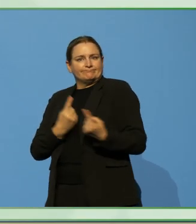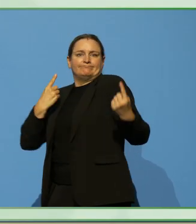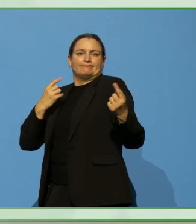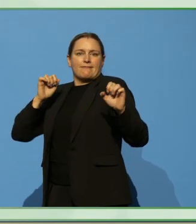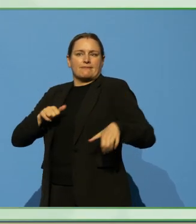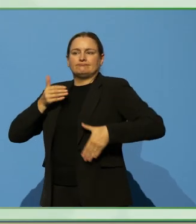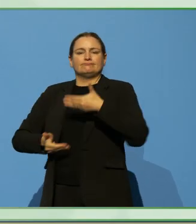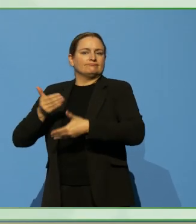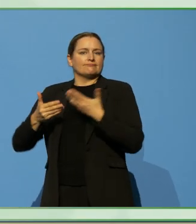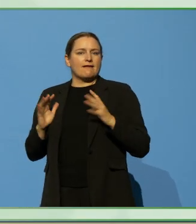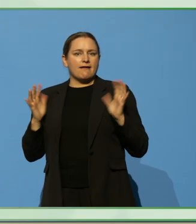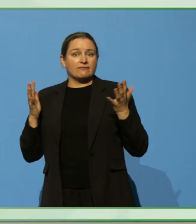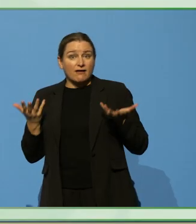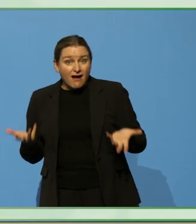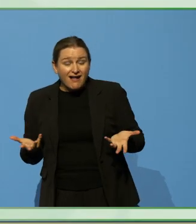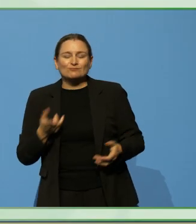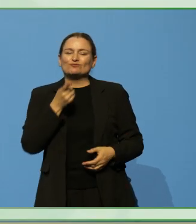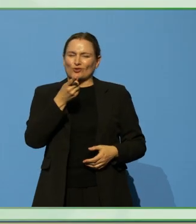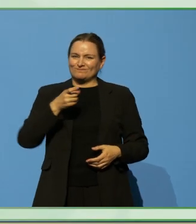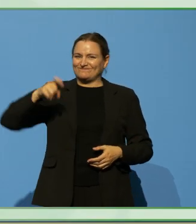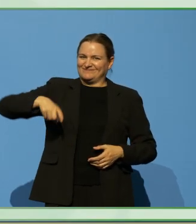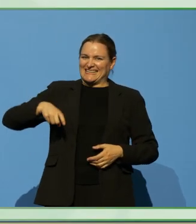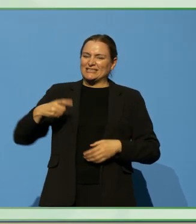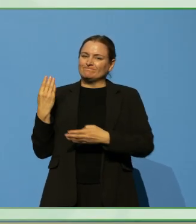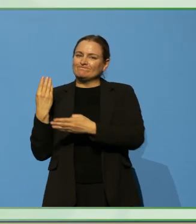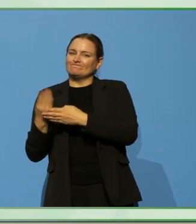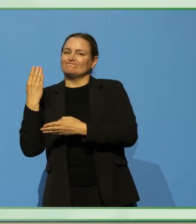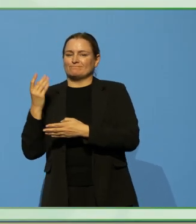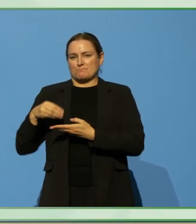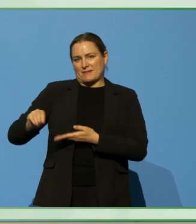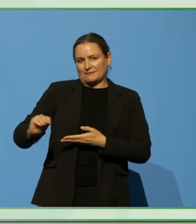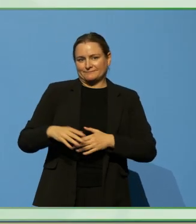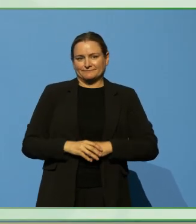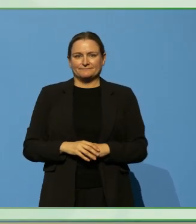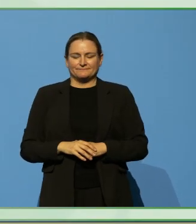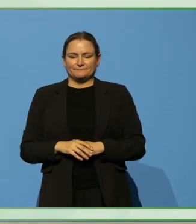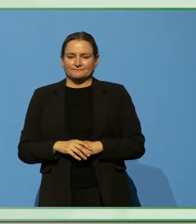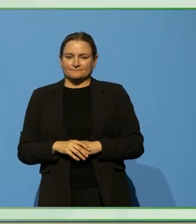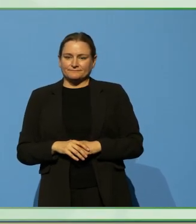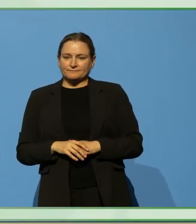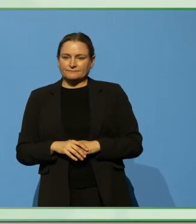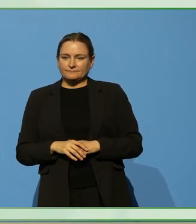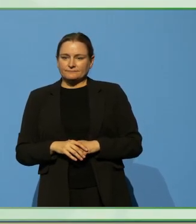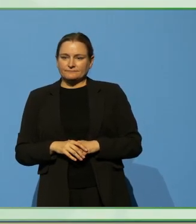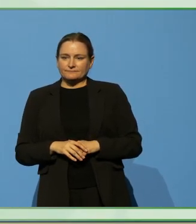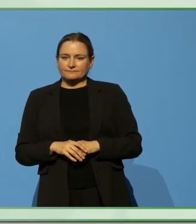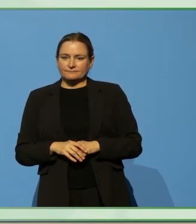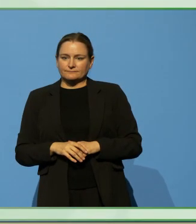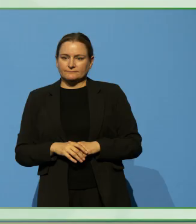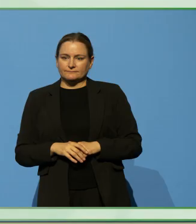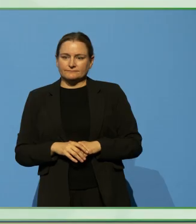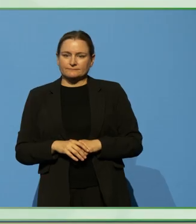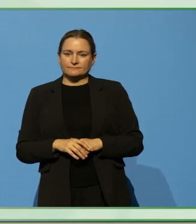So with the digital euro, we can make this fragmented market structure more